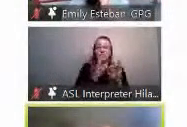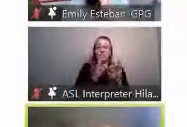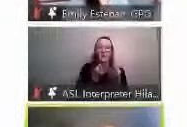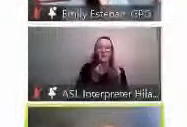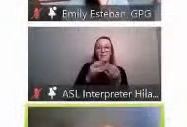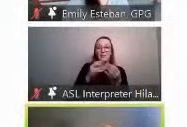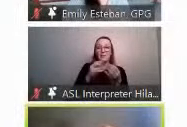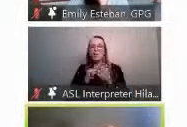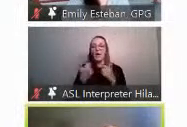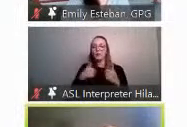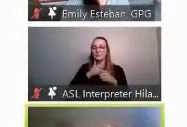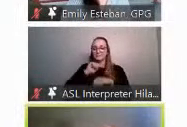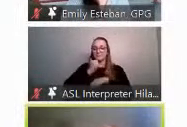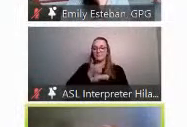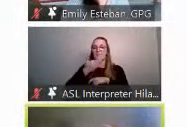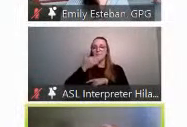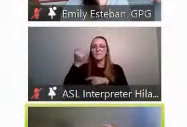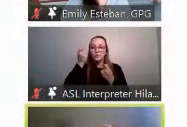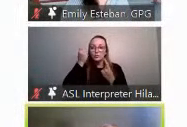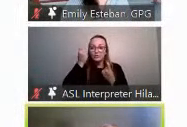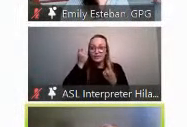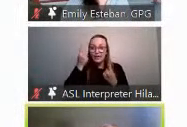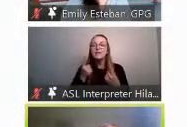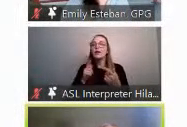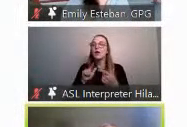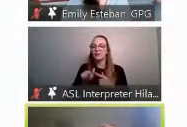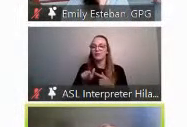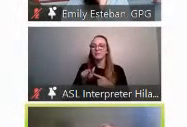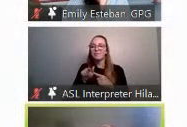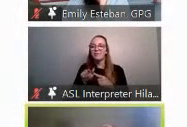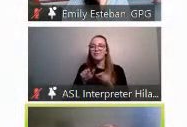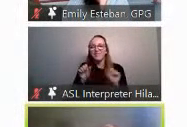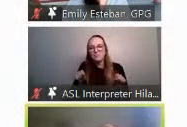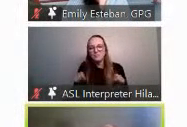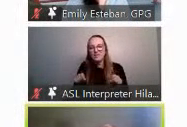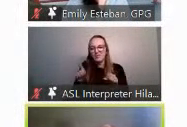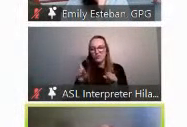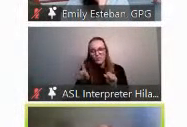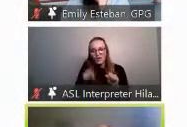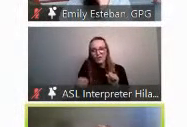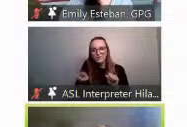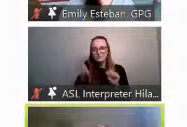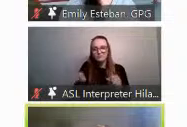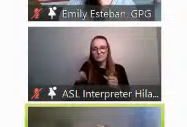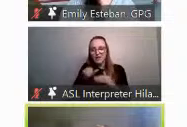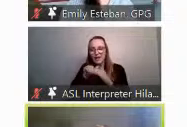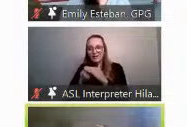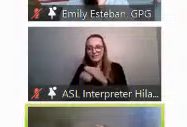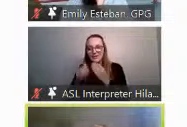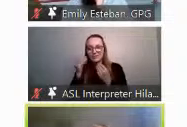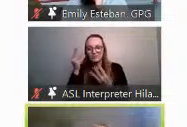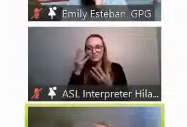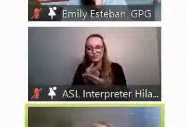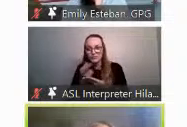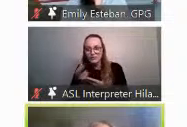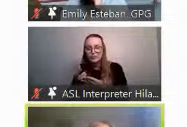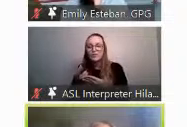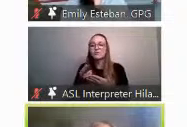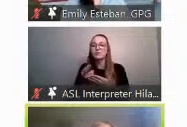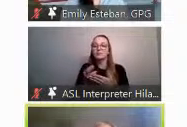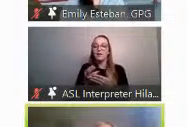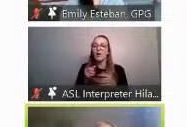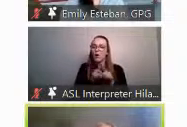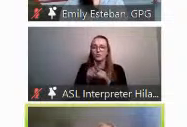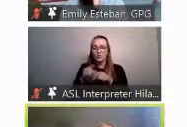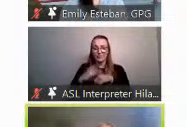better understanding about how to access resources and what available resources are out there for